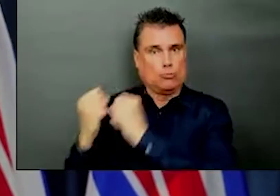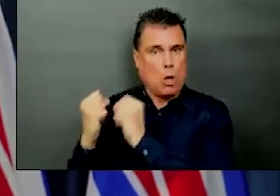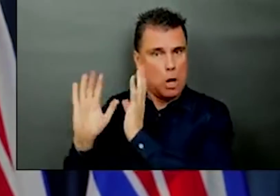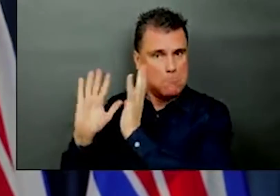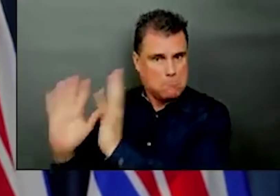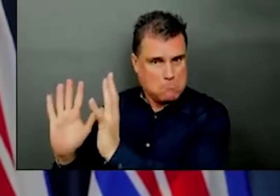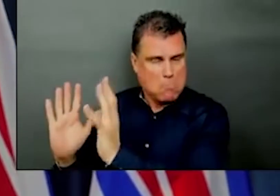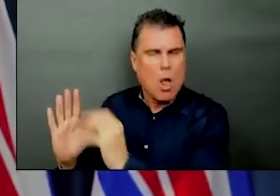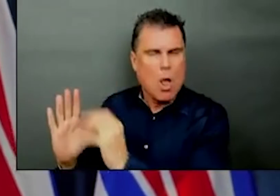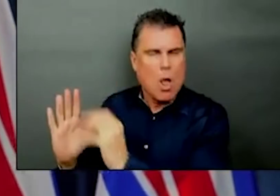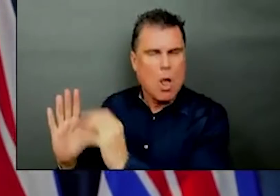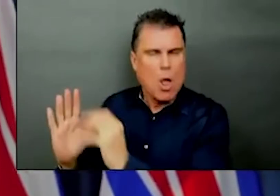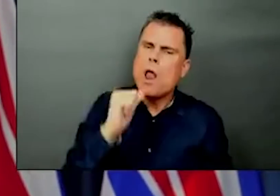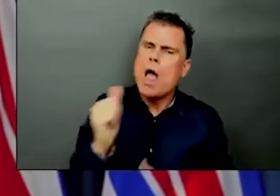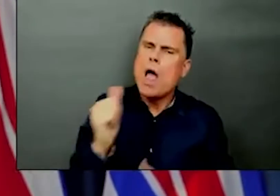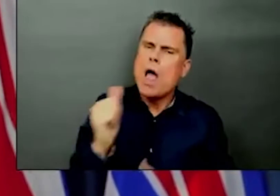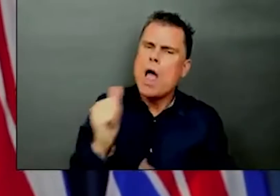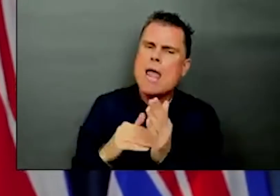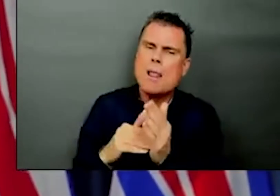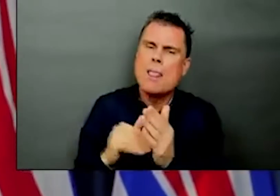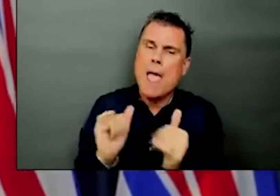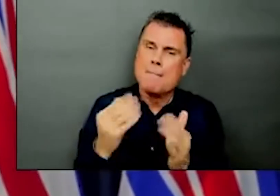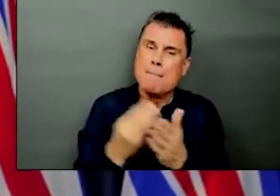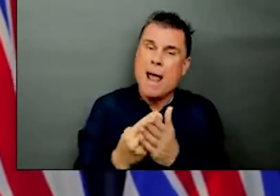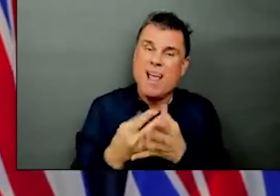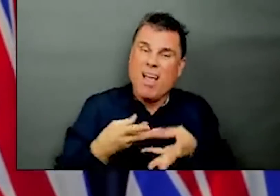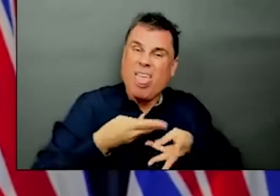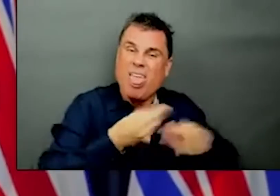with fire when you could just keep it there for a rainy day?